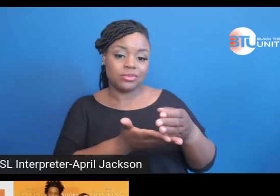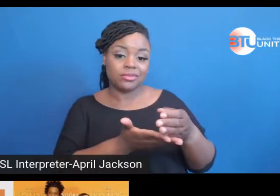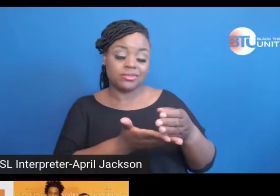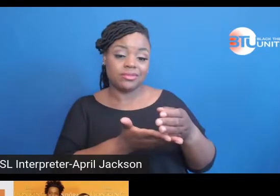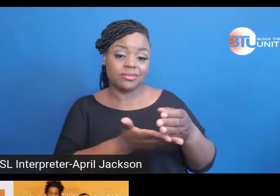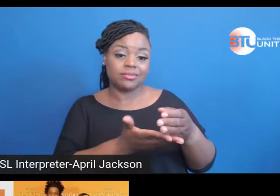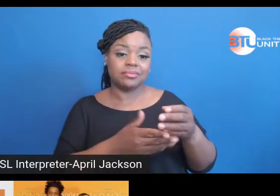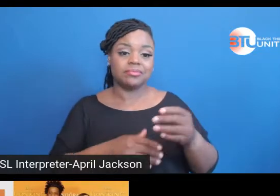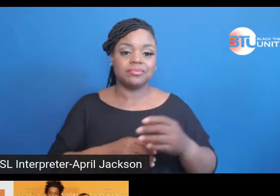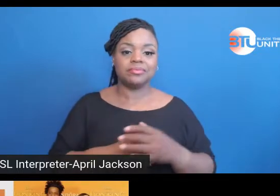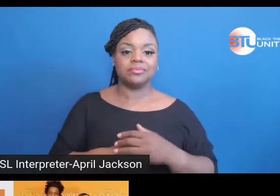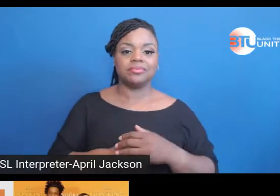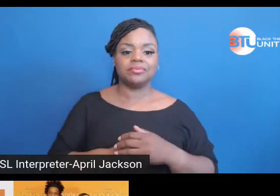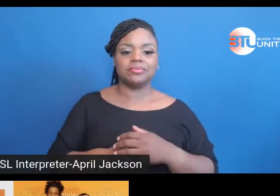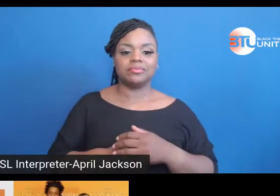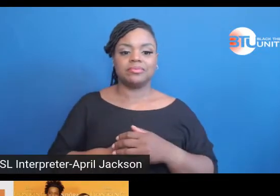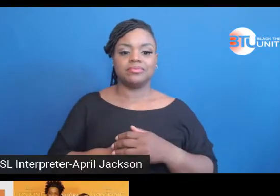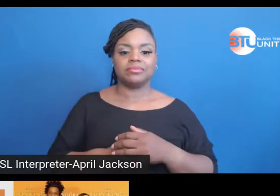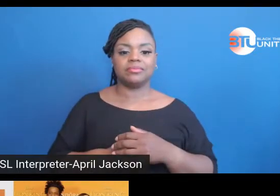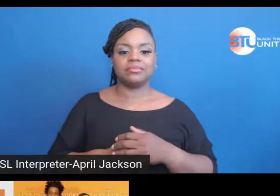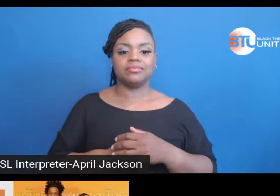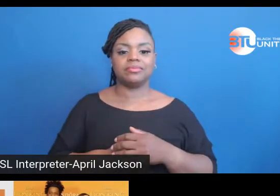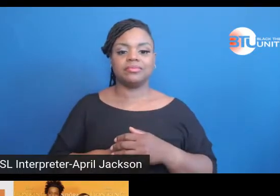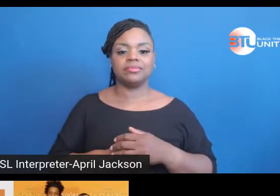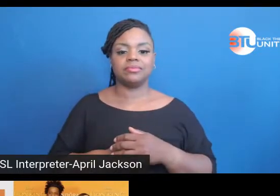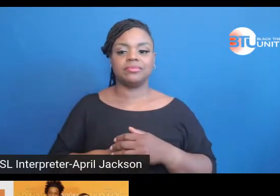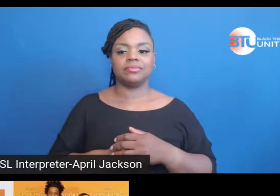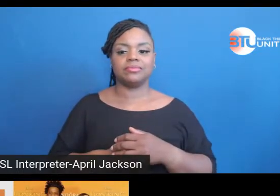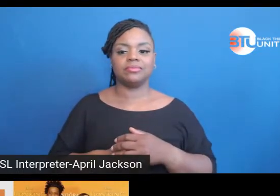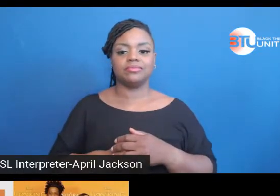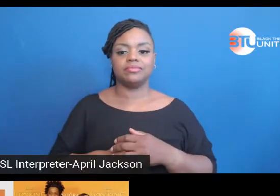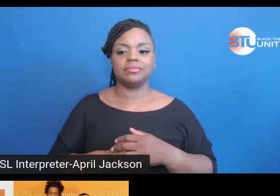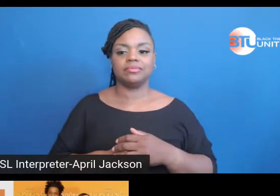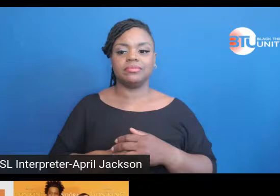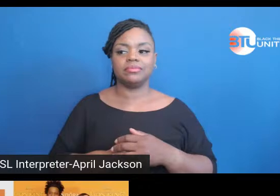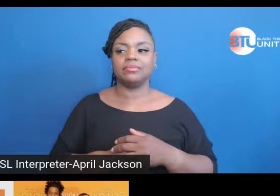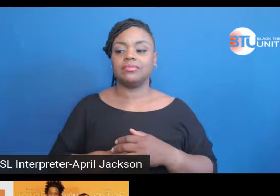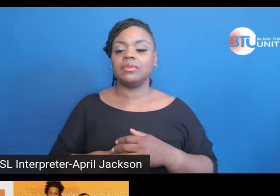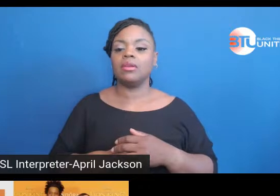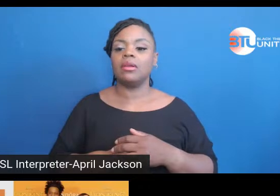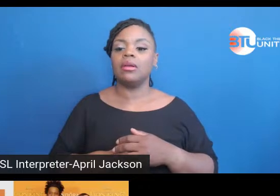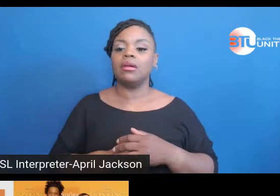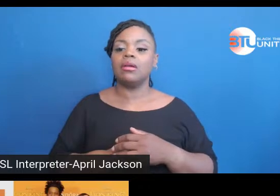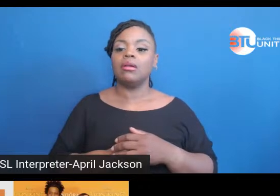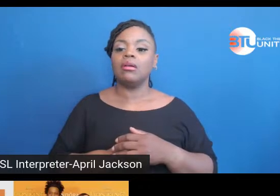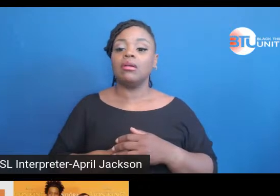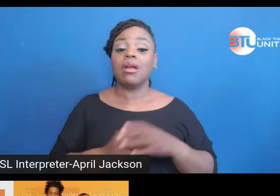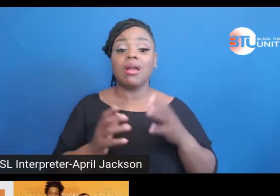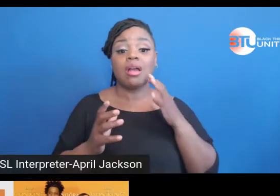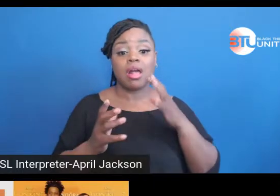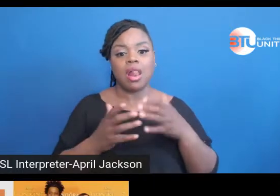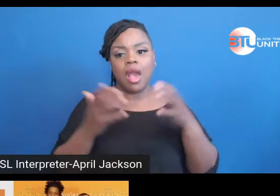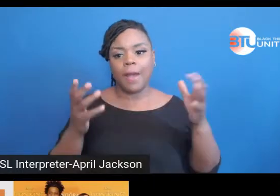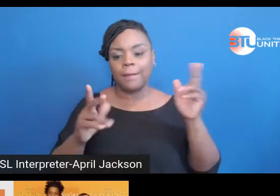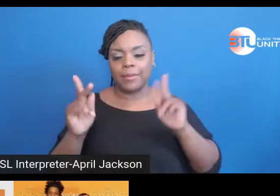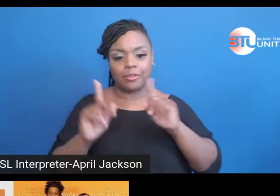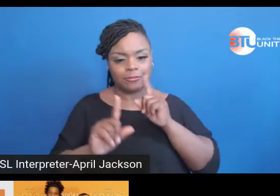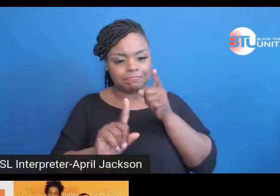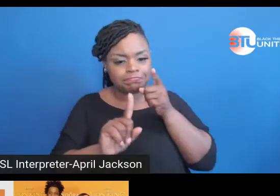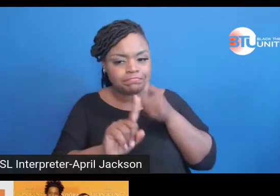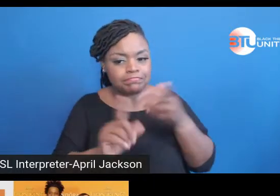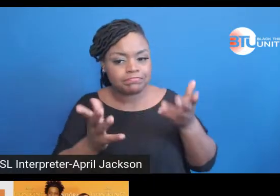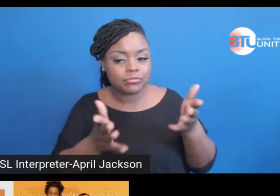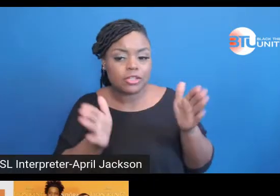That one thing that there's a lot of people, especially for smaller productions and things, are